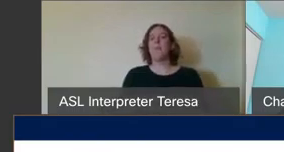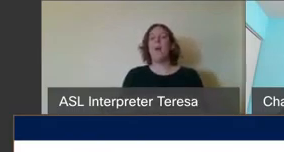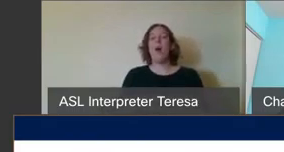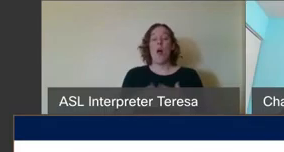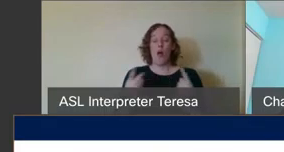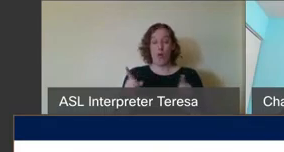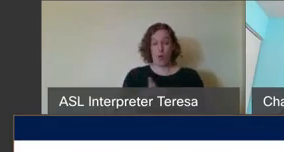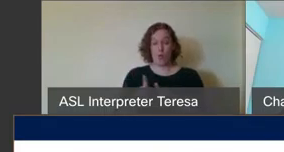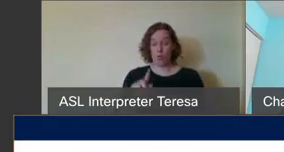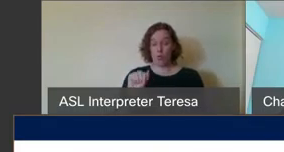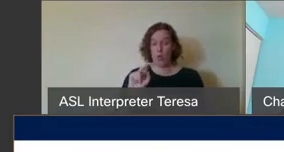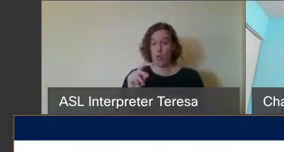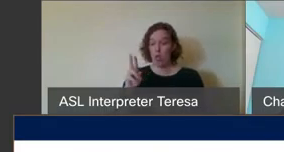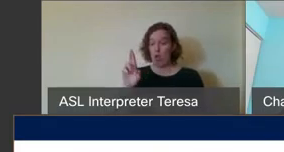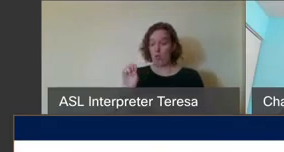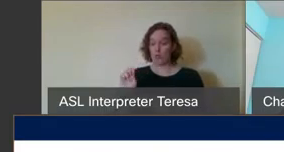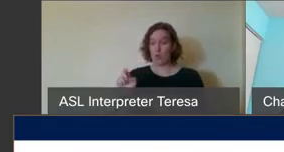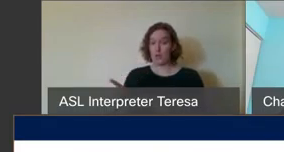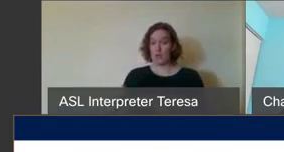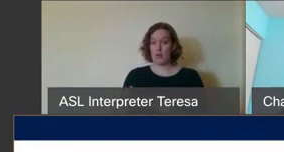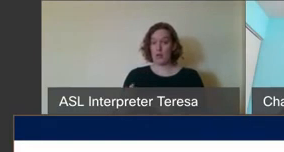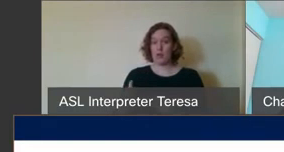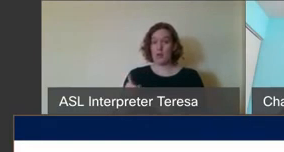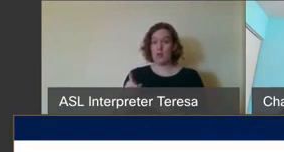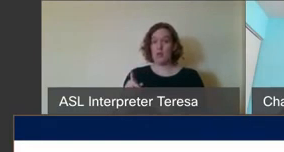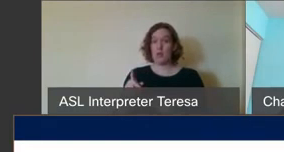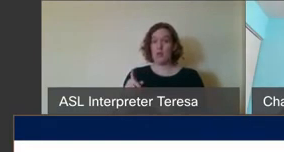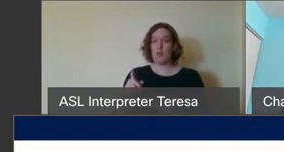Also, Andre has led us to our